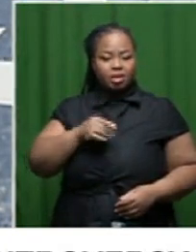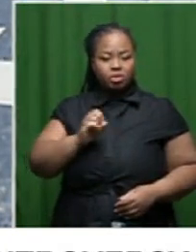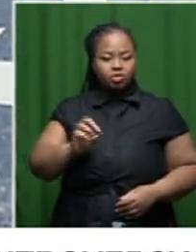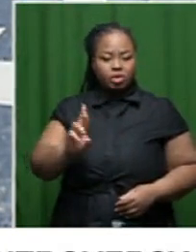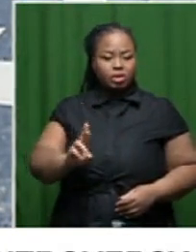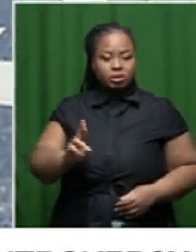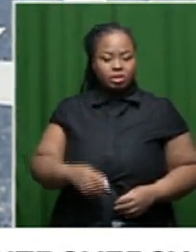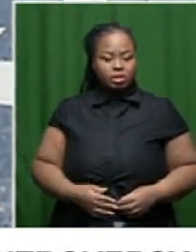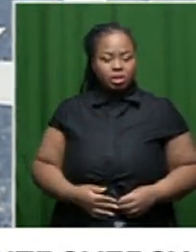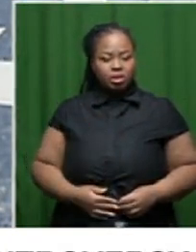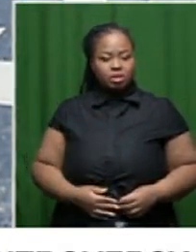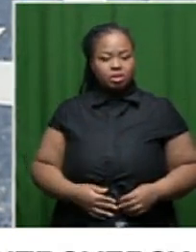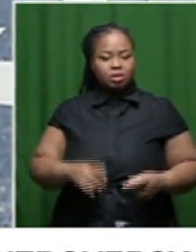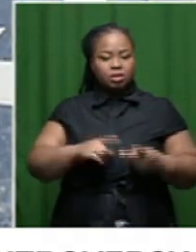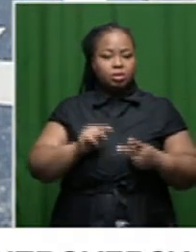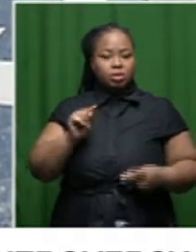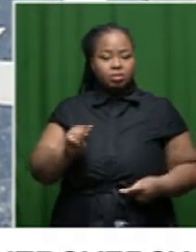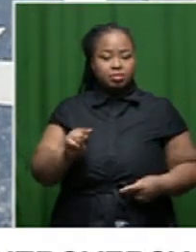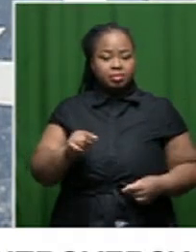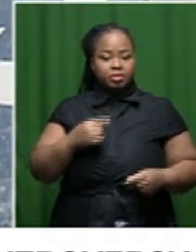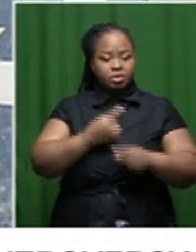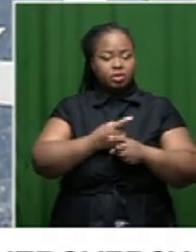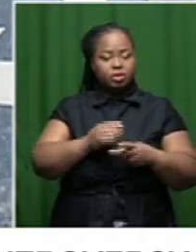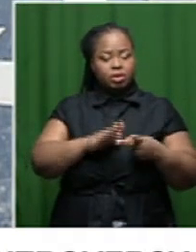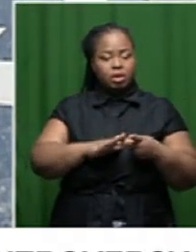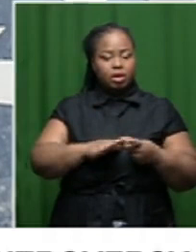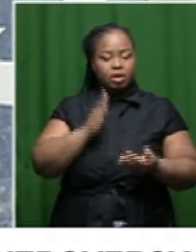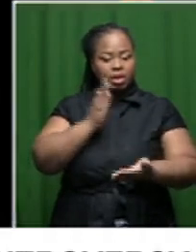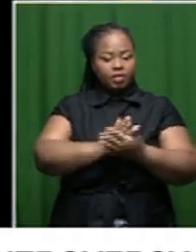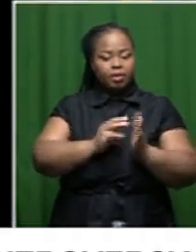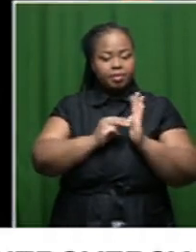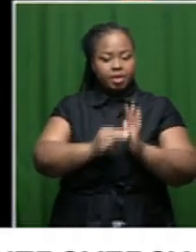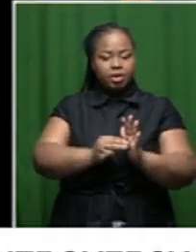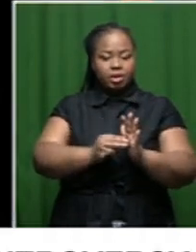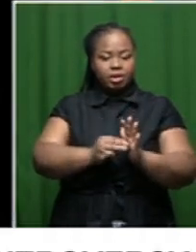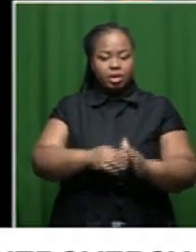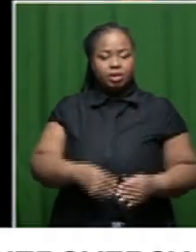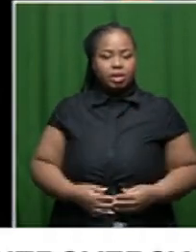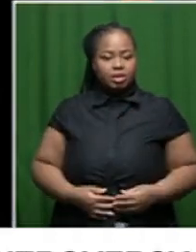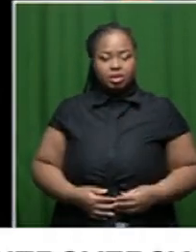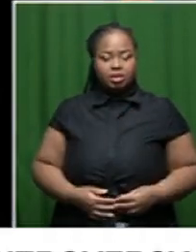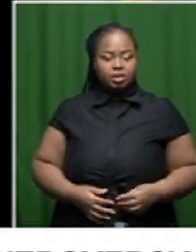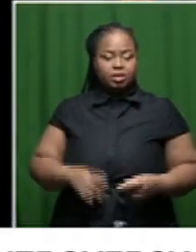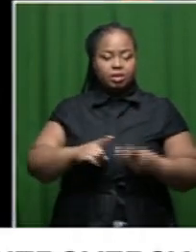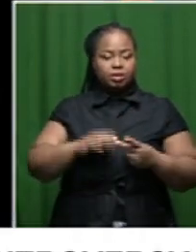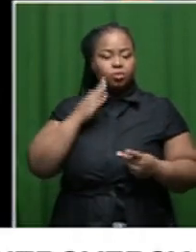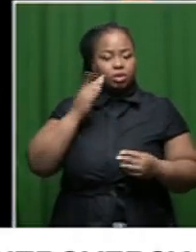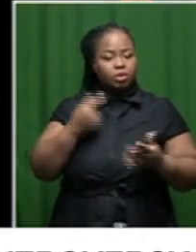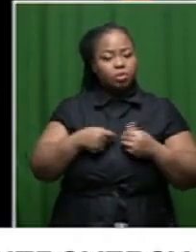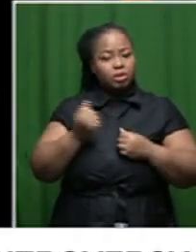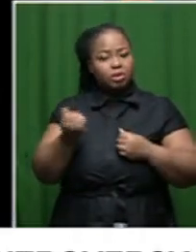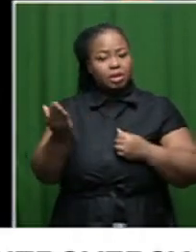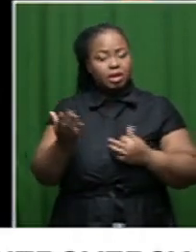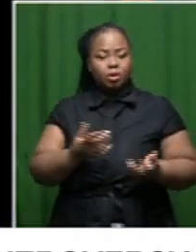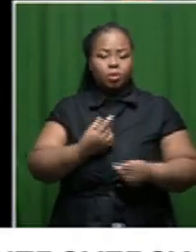498,000 rand. Just a whisper short of the R500,000 mark when it would go to